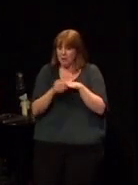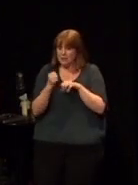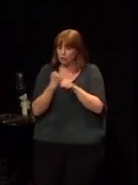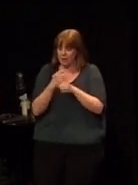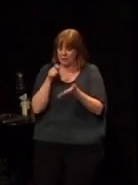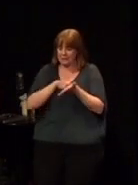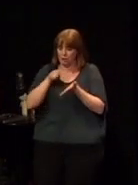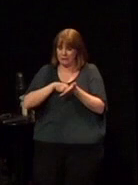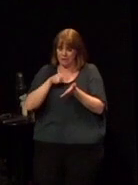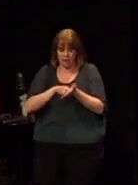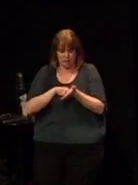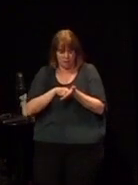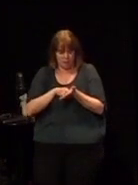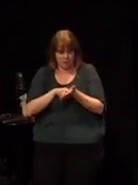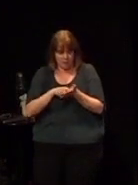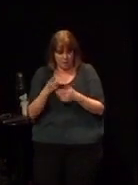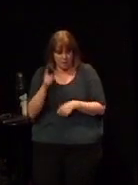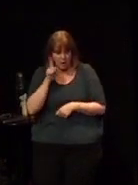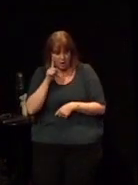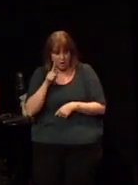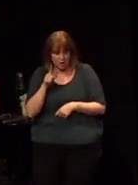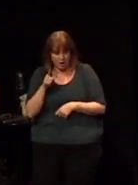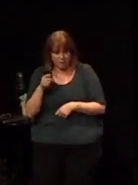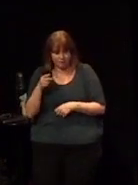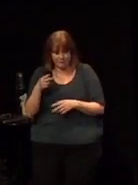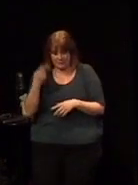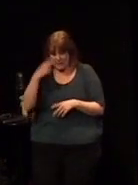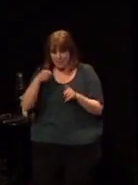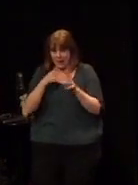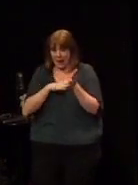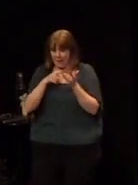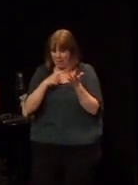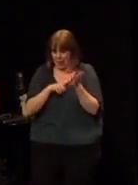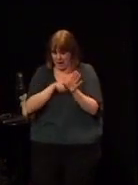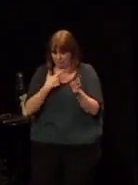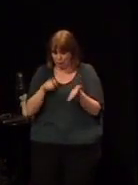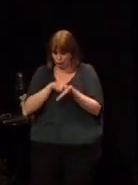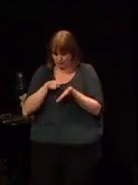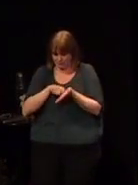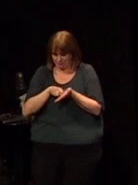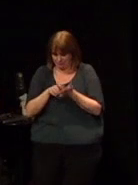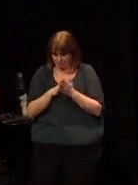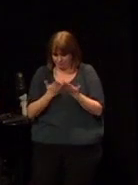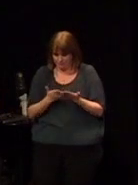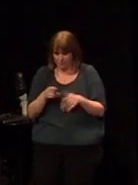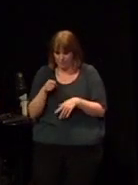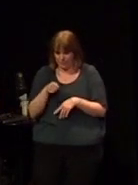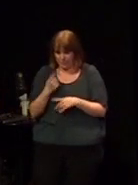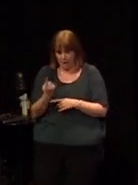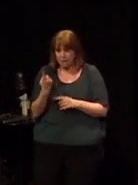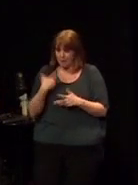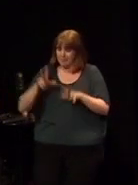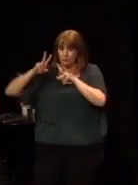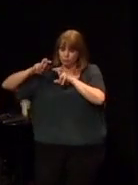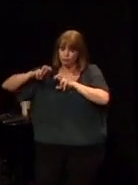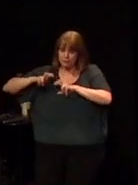that was written by a lovely girl called Emily, whose last name I've forgotten, this was a long time ago since I read it, but she actually did